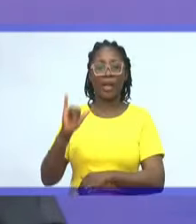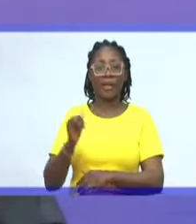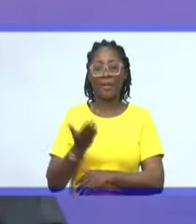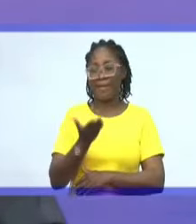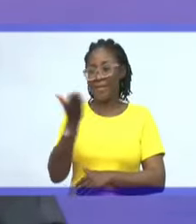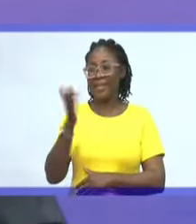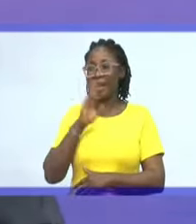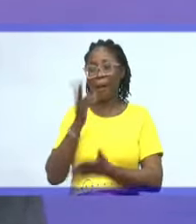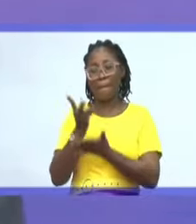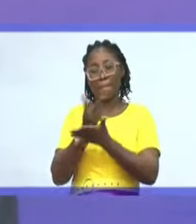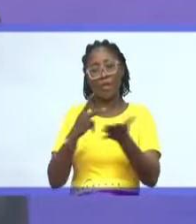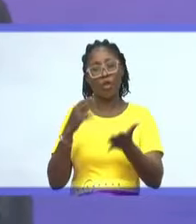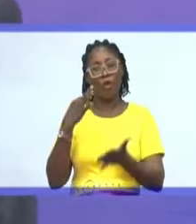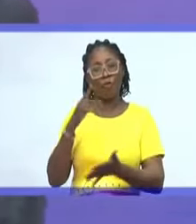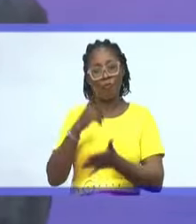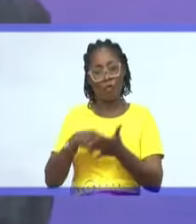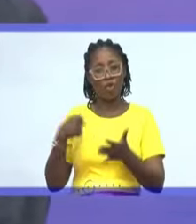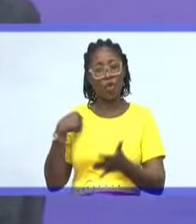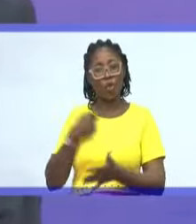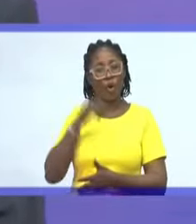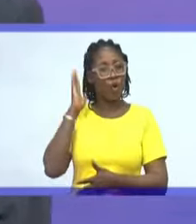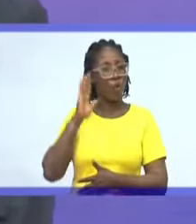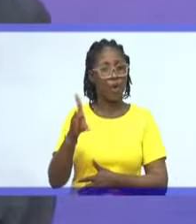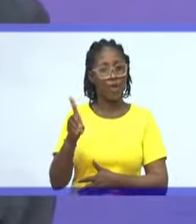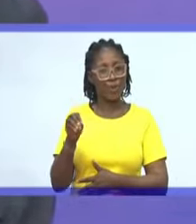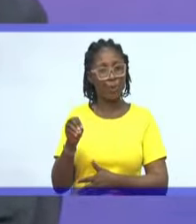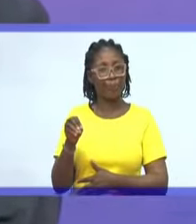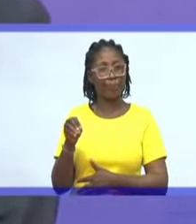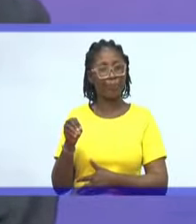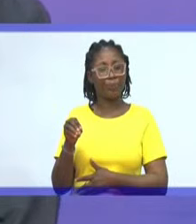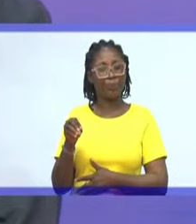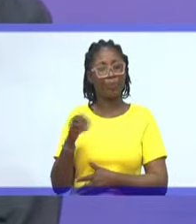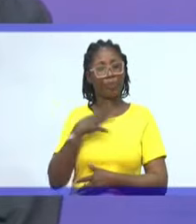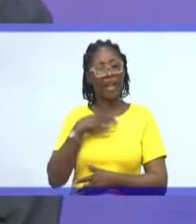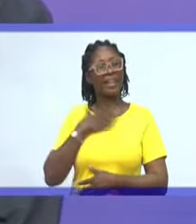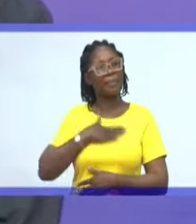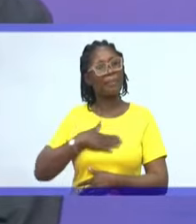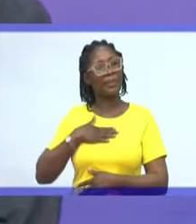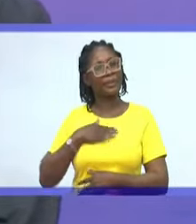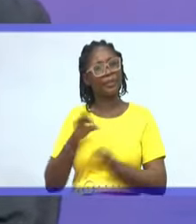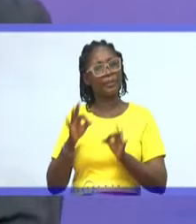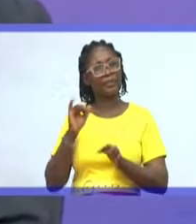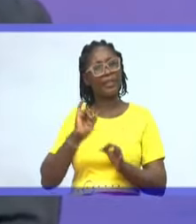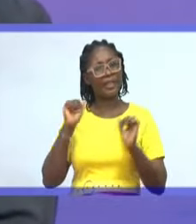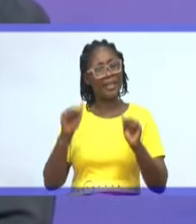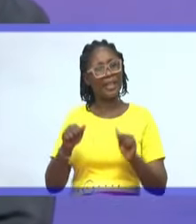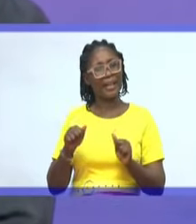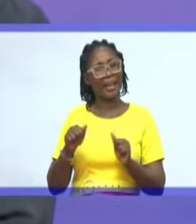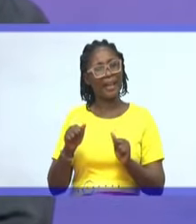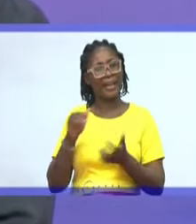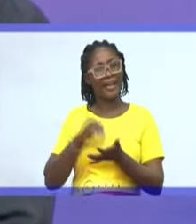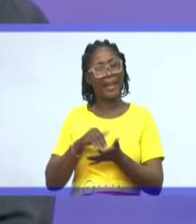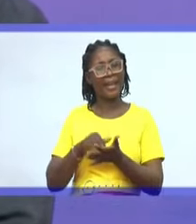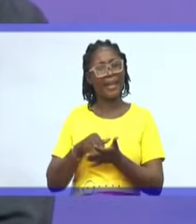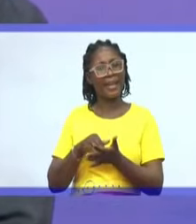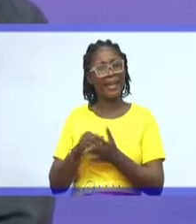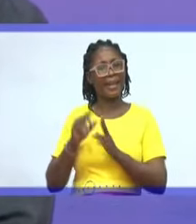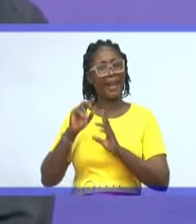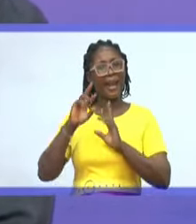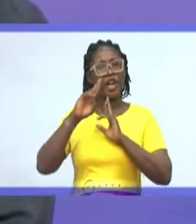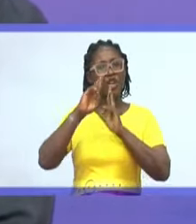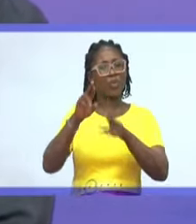These are part of what we'll do. Okay. Please, if I can just revisit the last